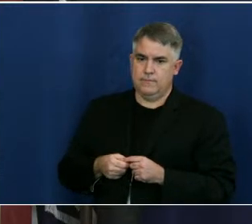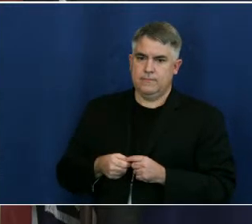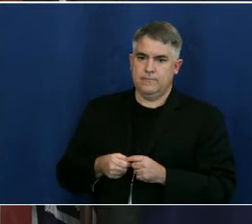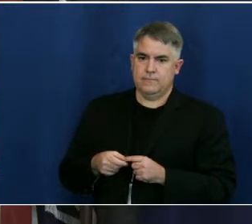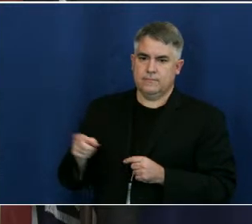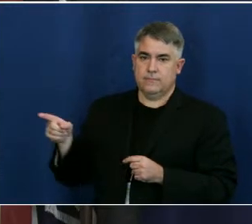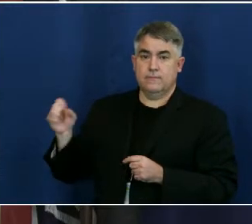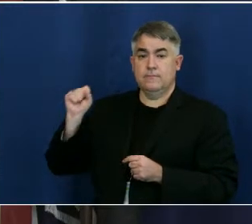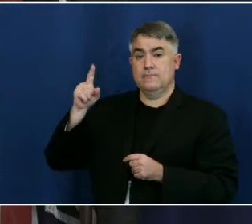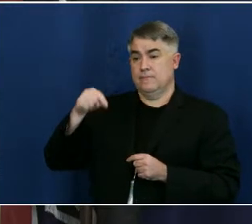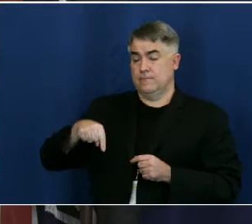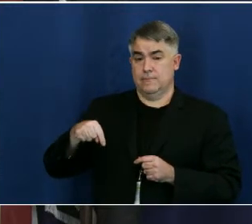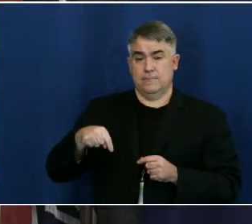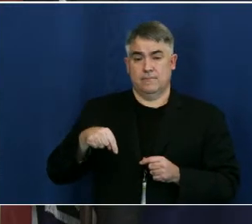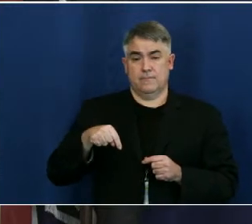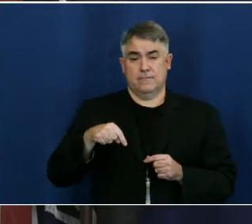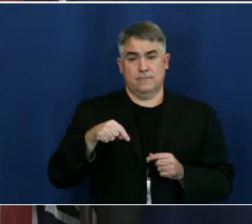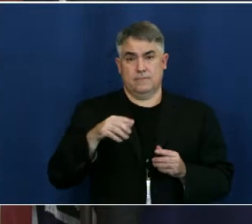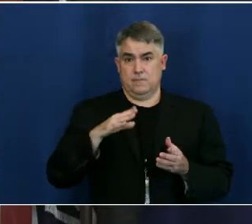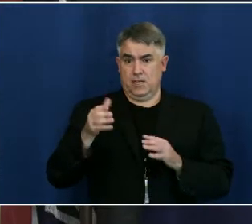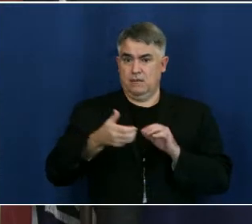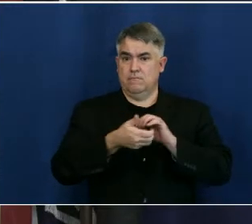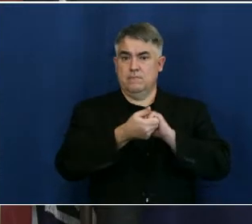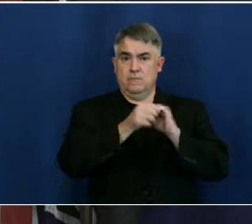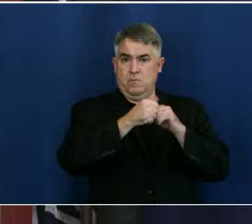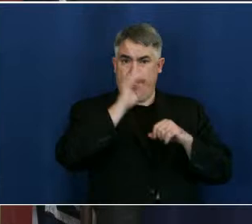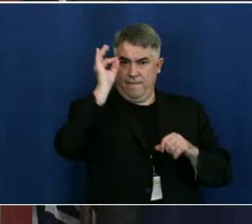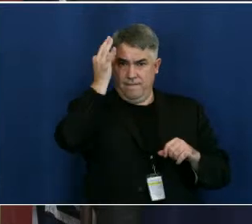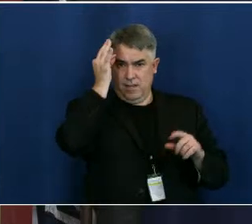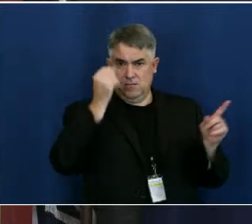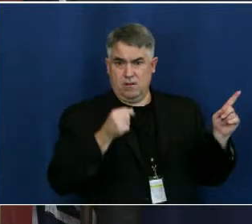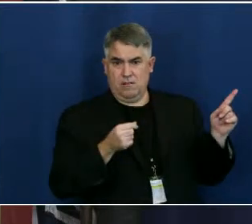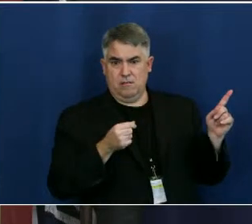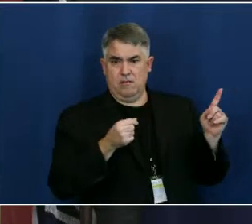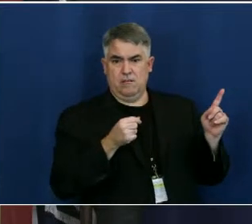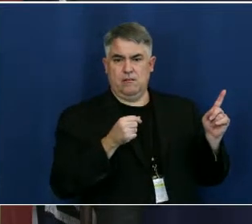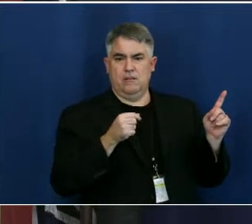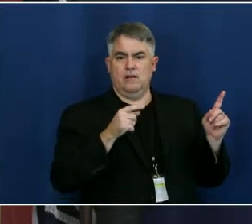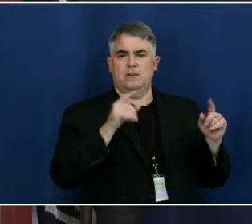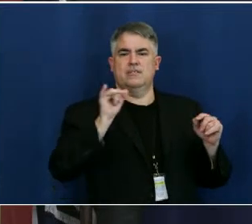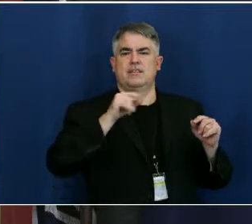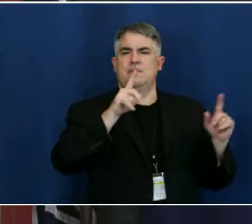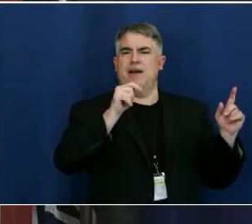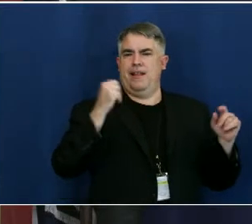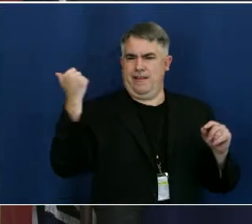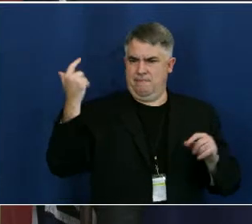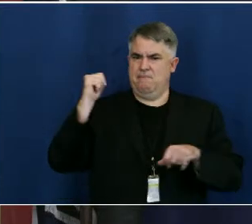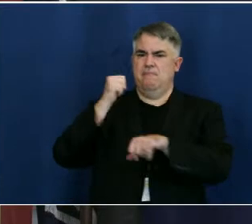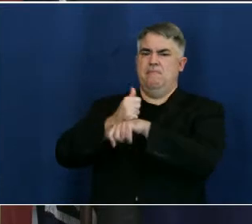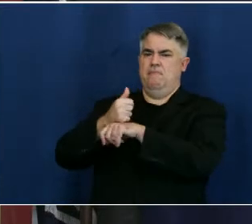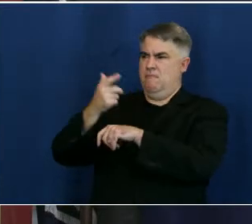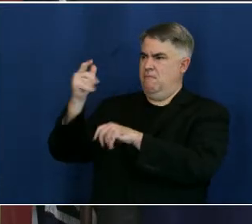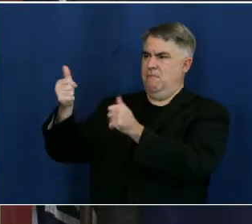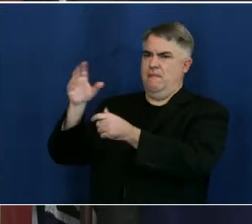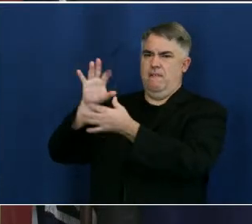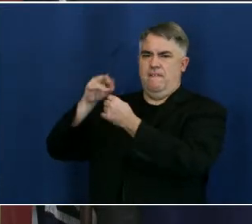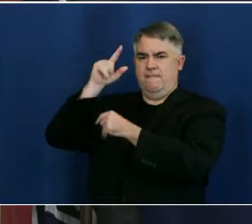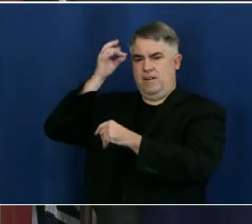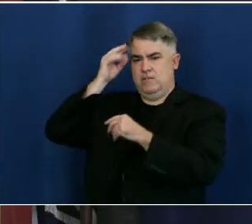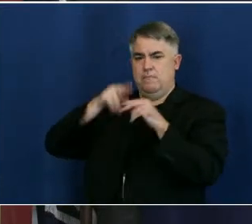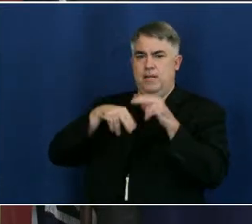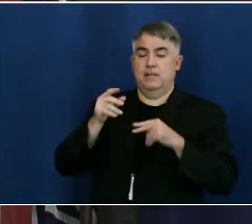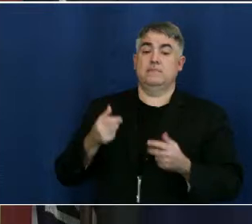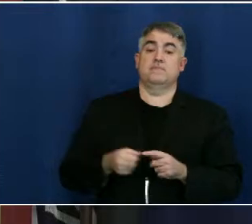vaccination site like the two in Los Angeles and Oakland, which are in partnership with the Biden administration? Yeah, we requested weeks ago